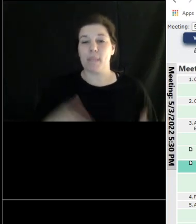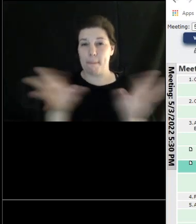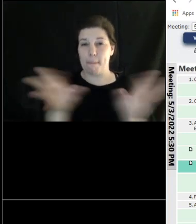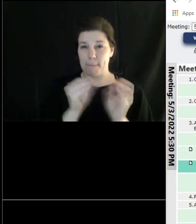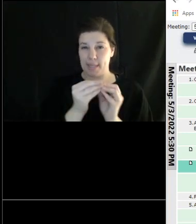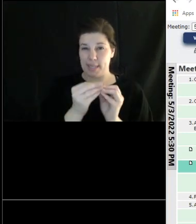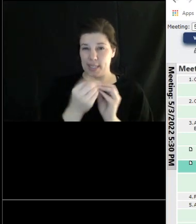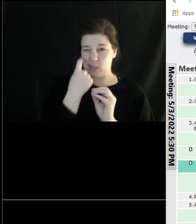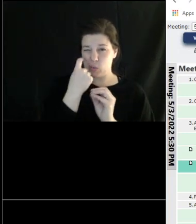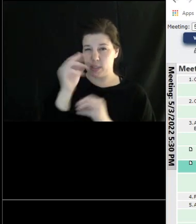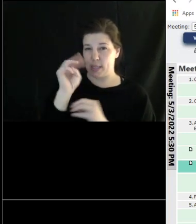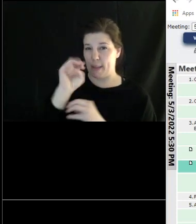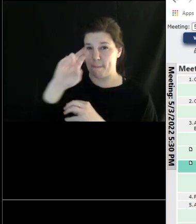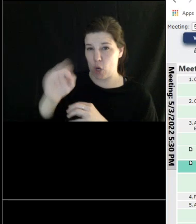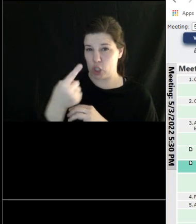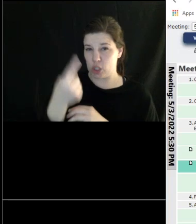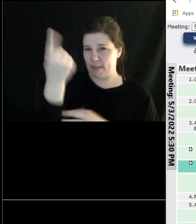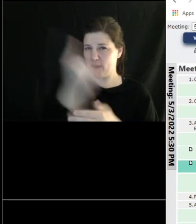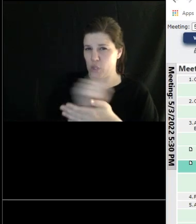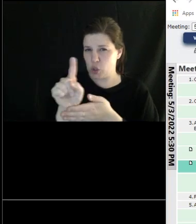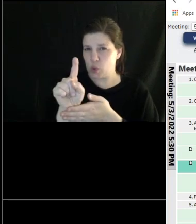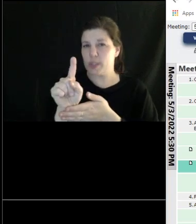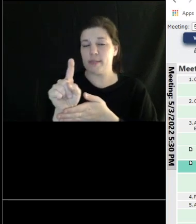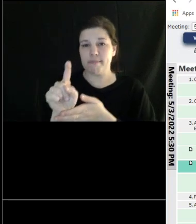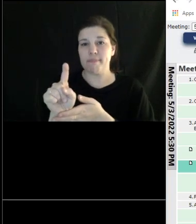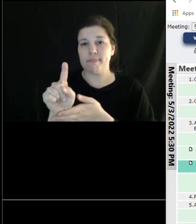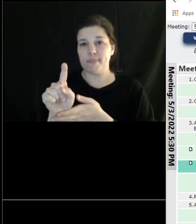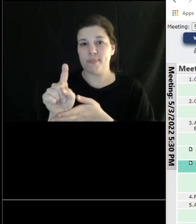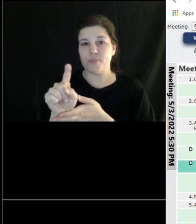March, the very first week in March, up in Tallahassee.